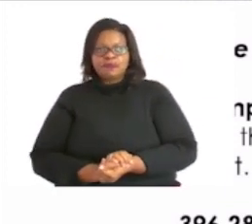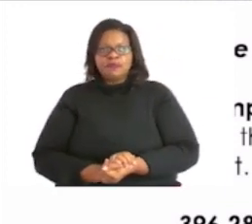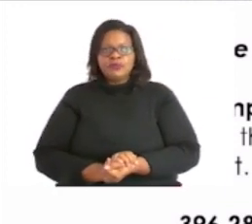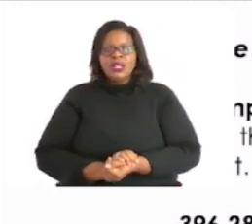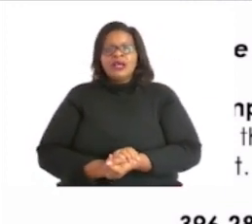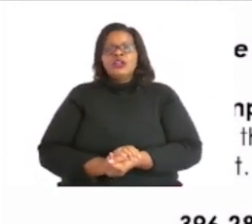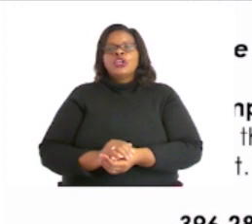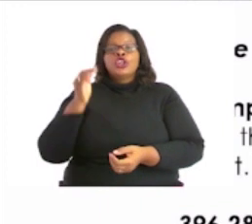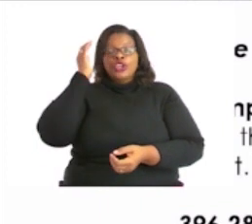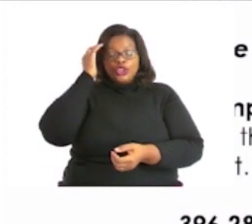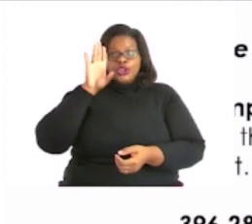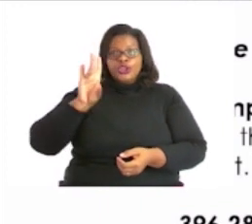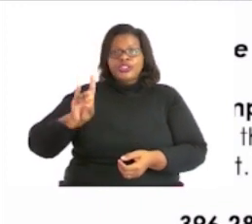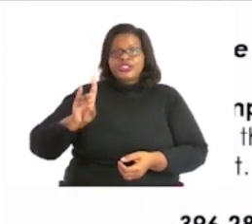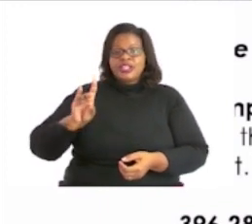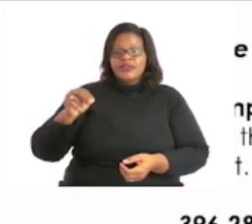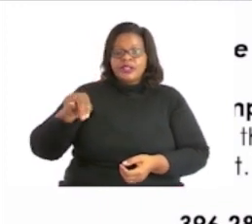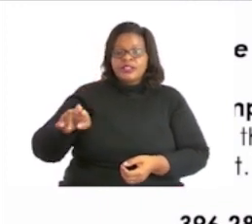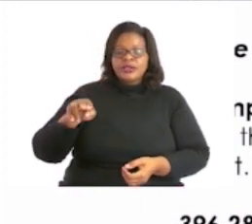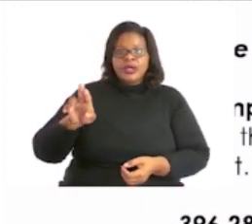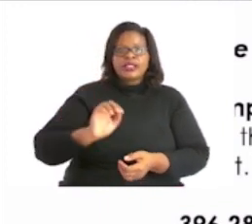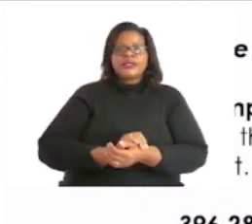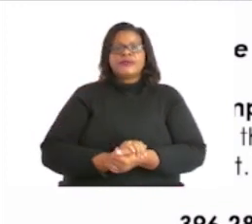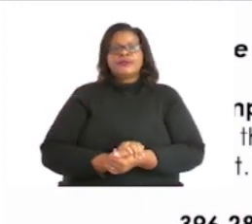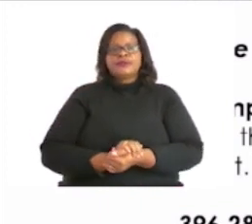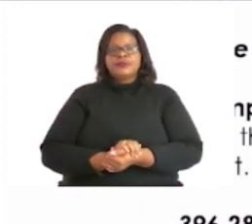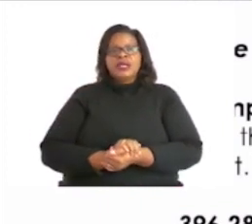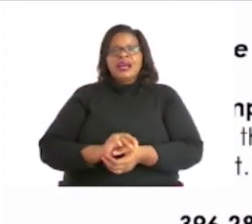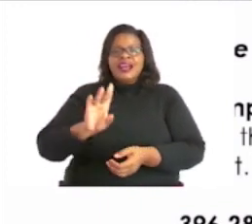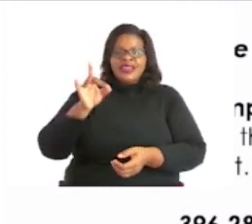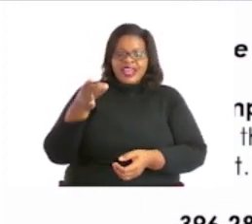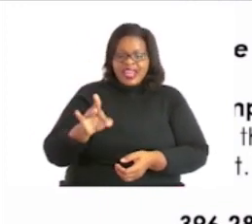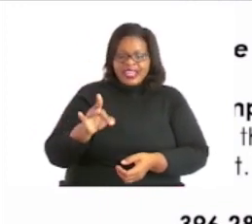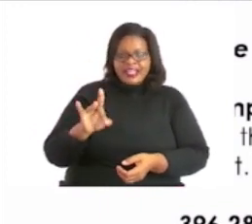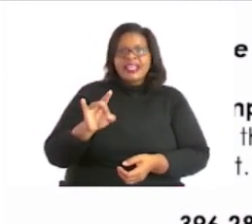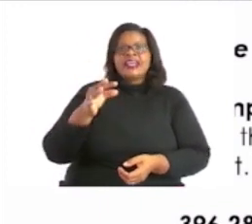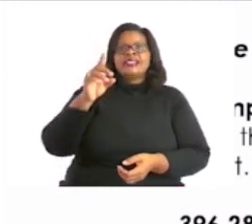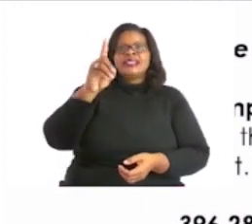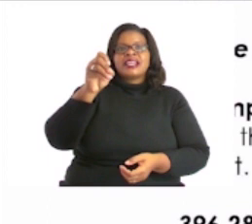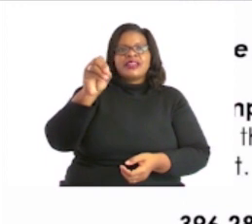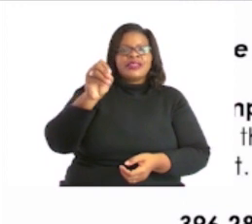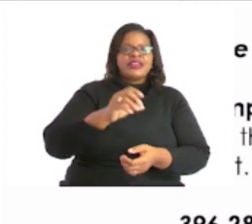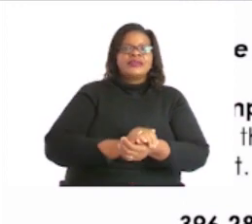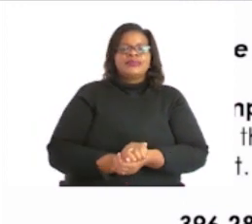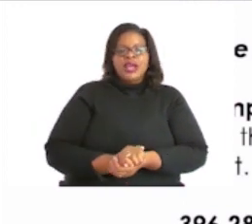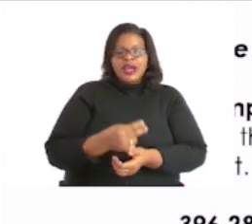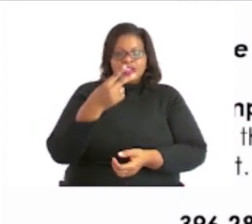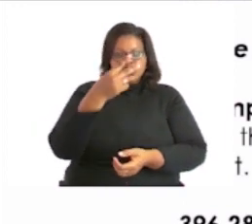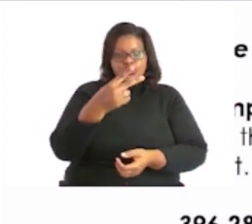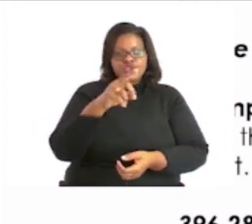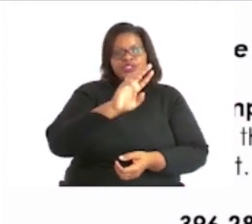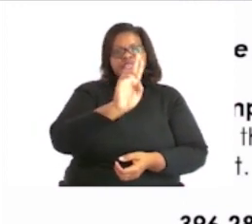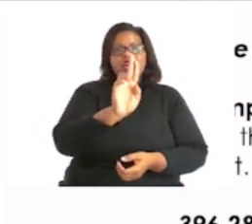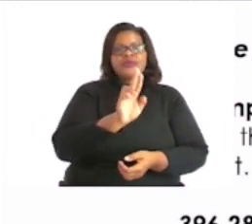the 7 is a unit, the 8 is a 10, the 2